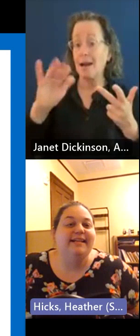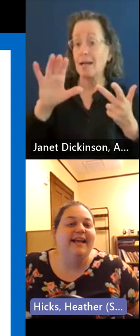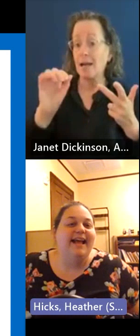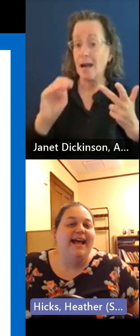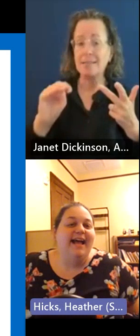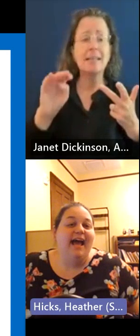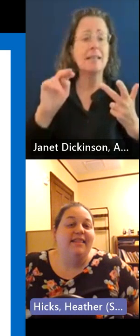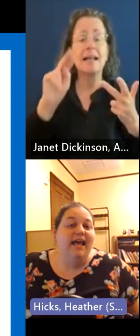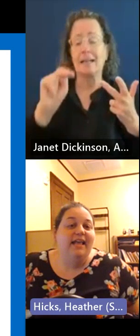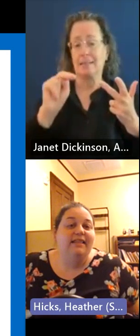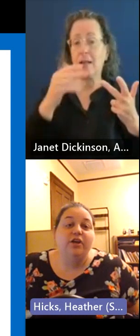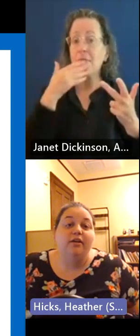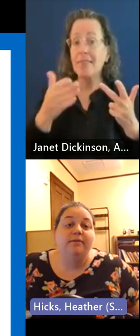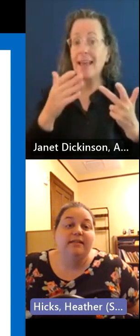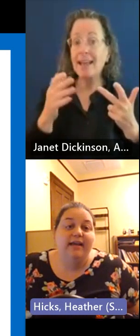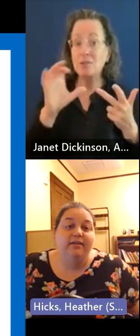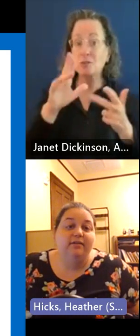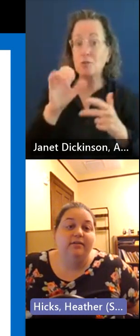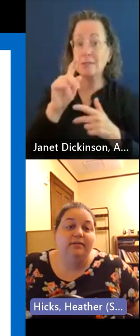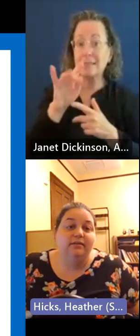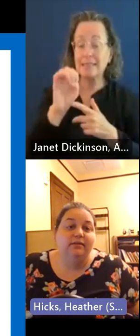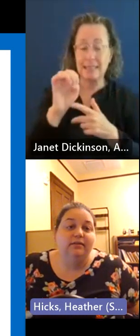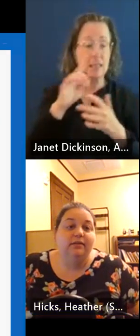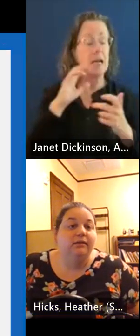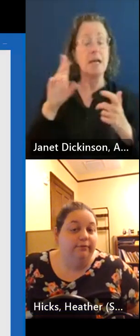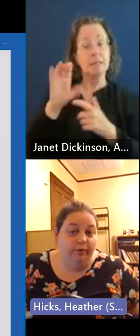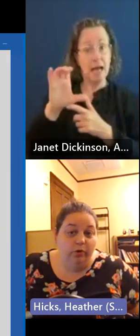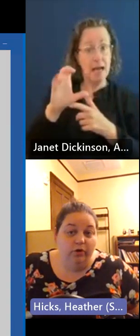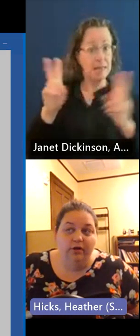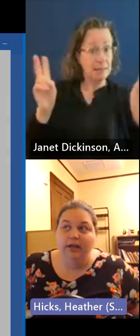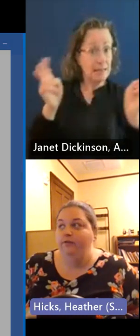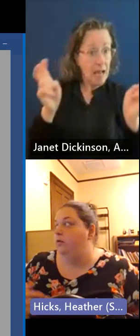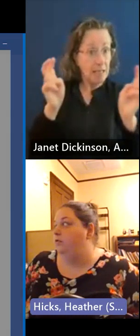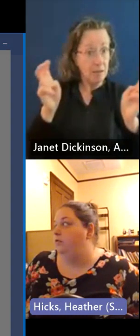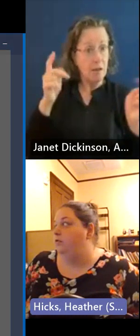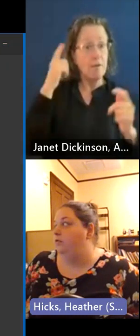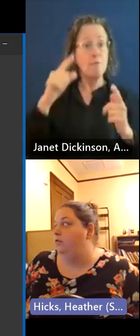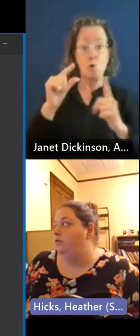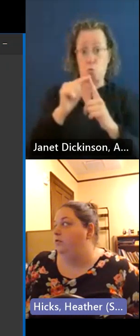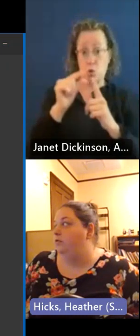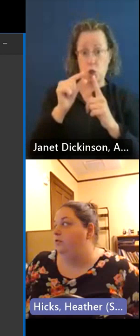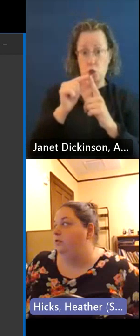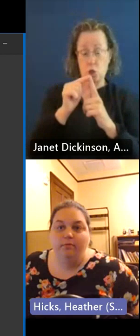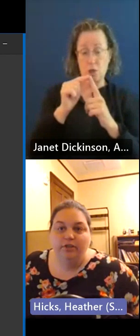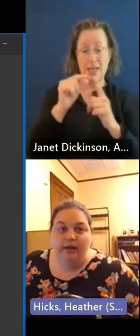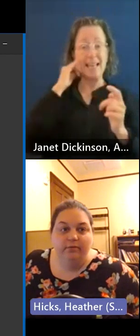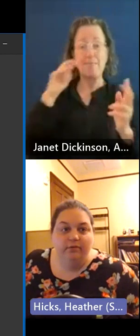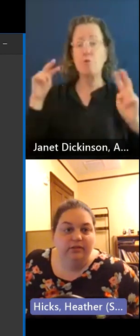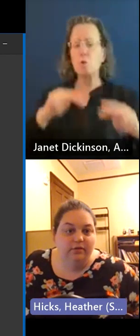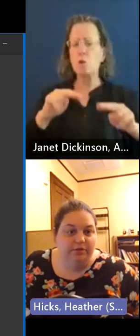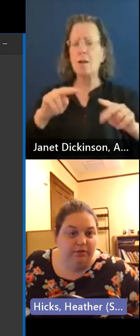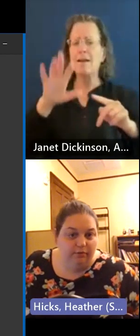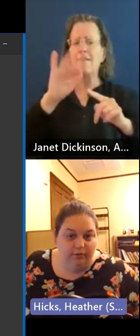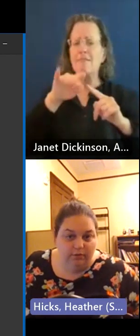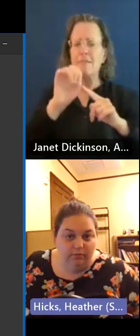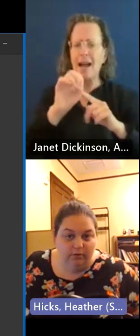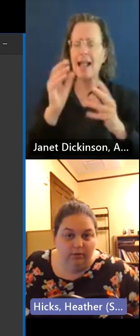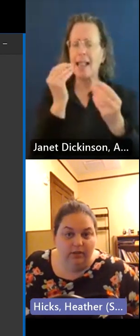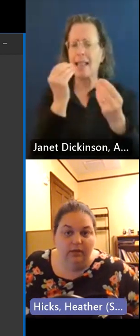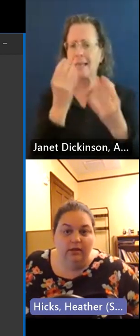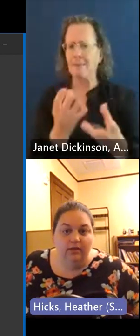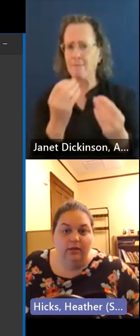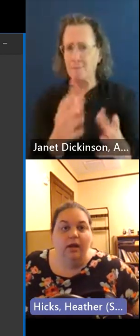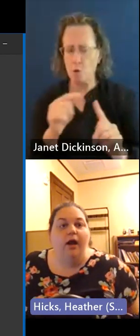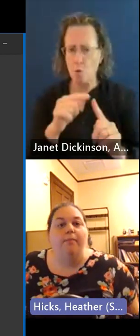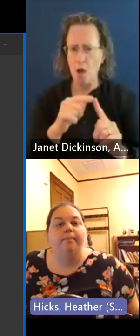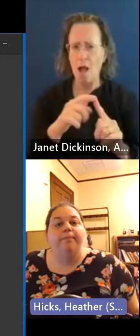Thanks, Christy. And then the document title for Word, if you go to the file info, which I will start switching over to